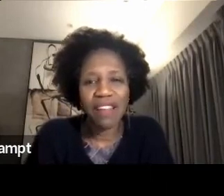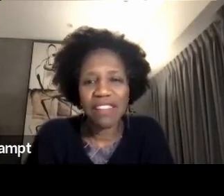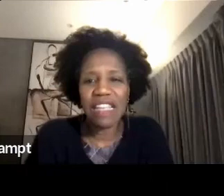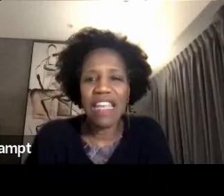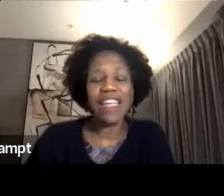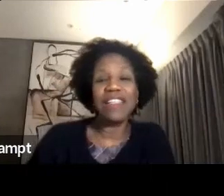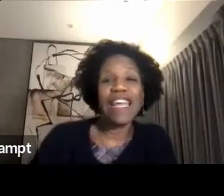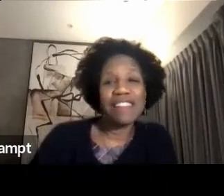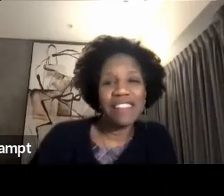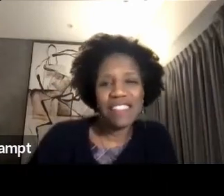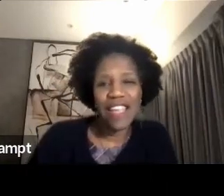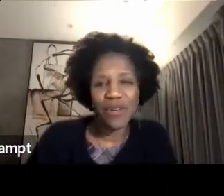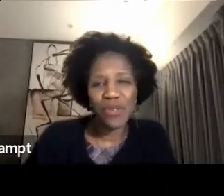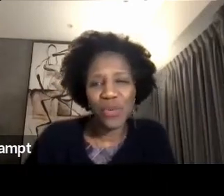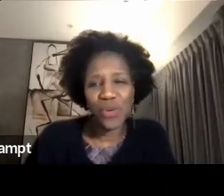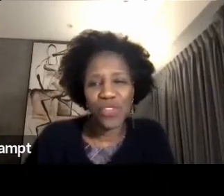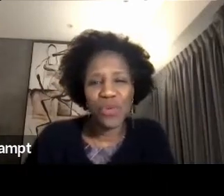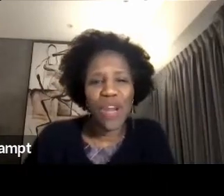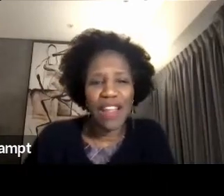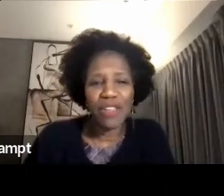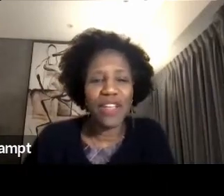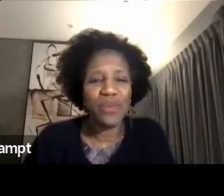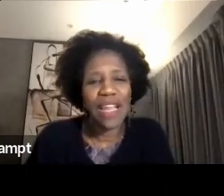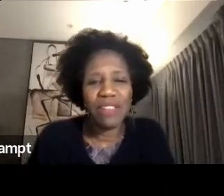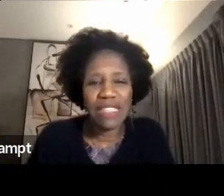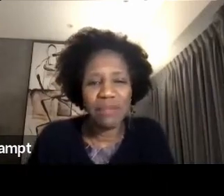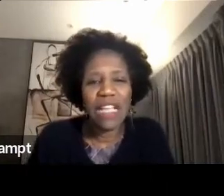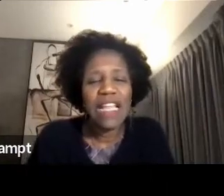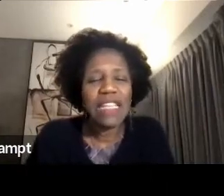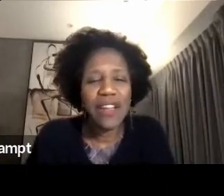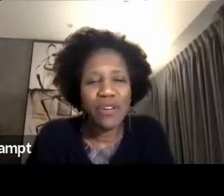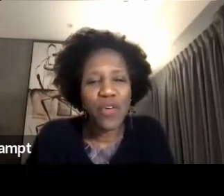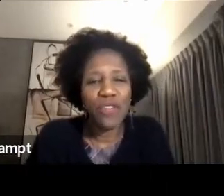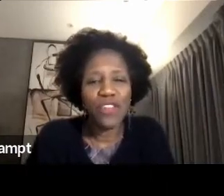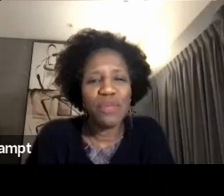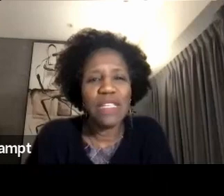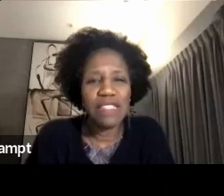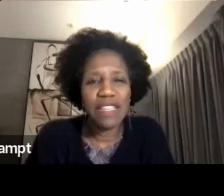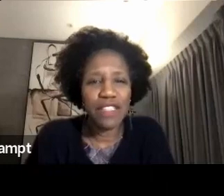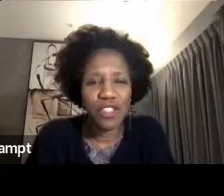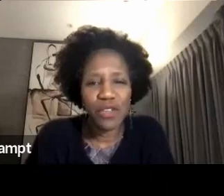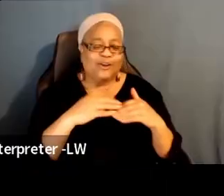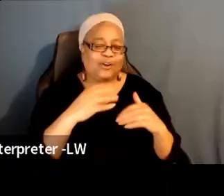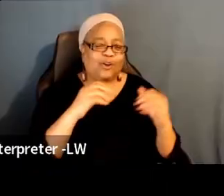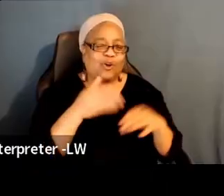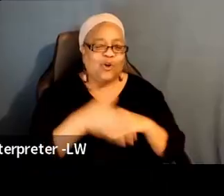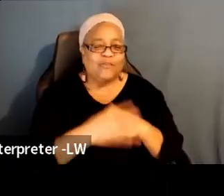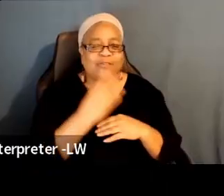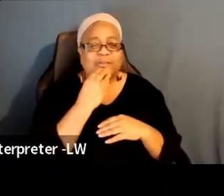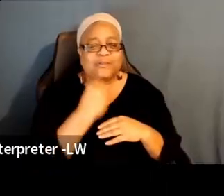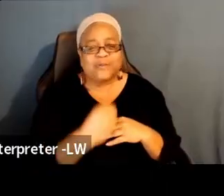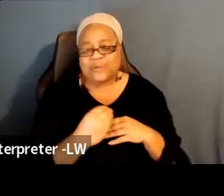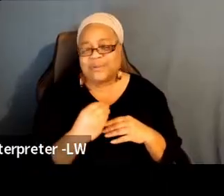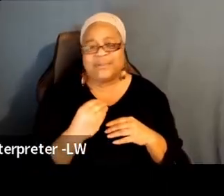of smiles and glances and her twirls around and around him, layered over the sweet signature whisper of